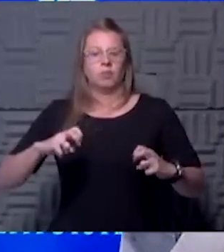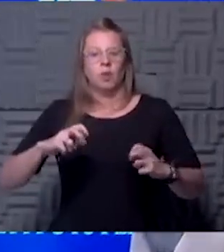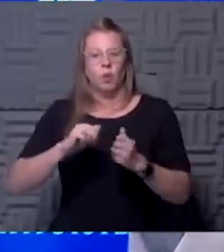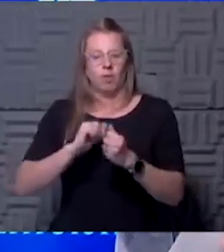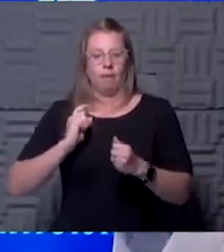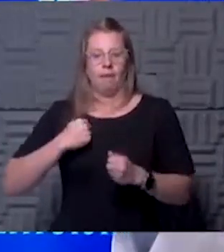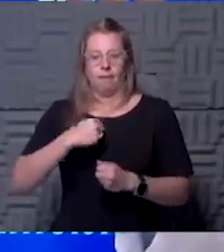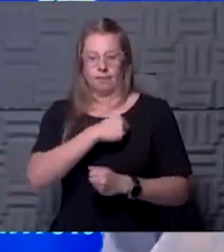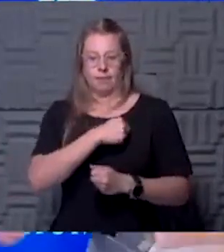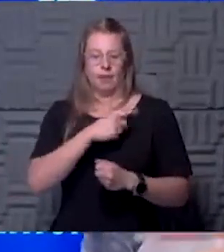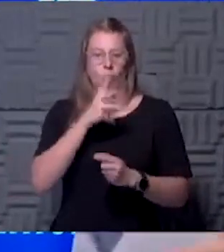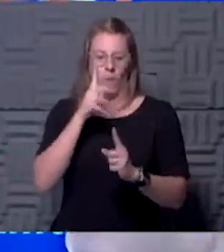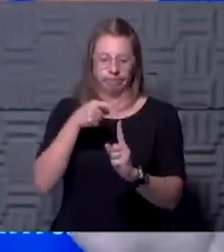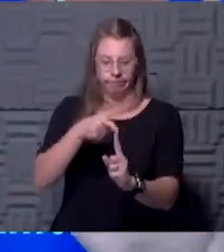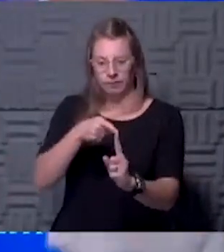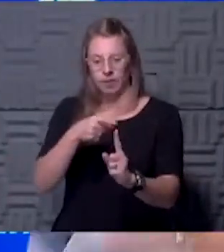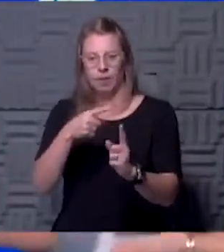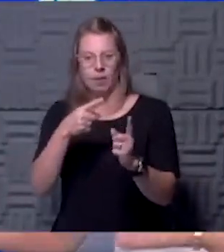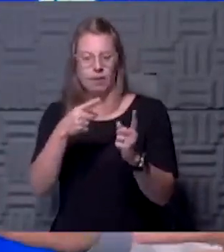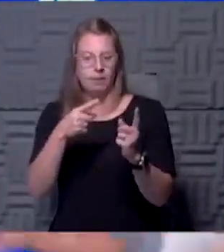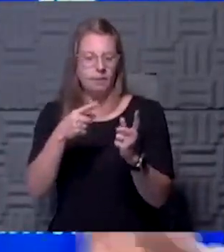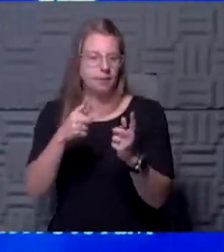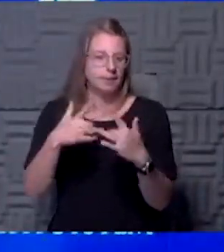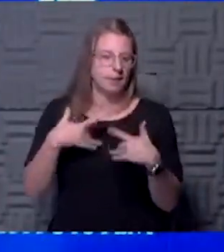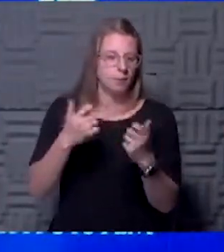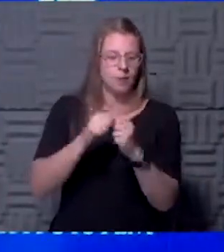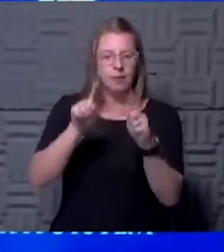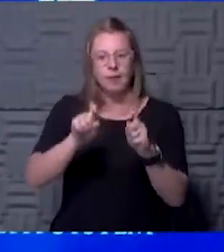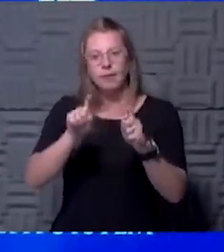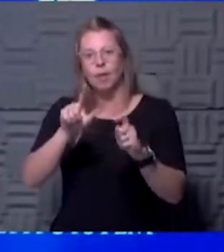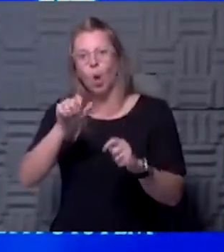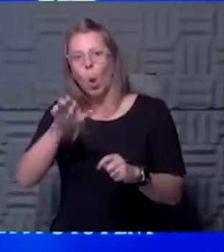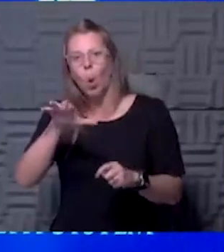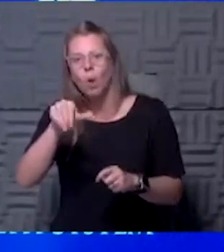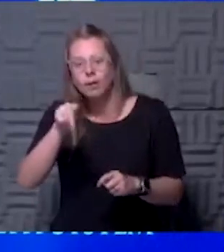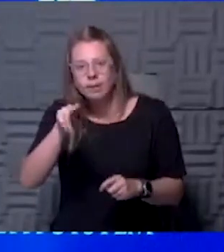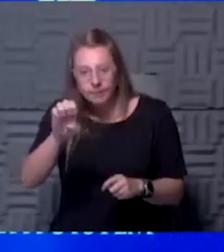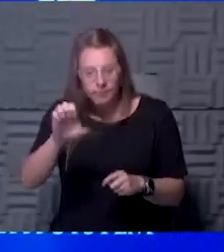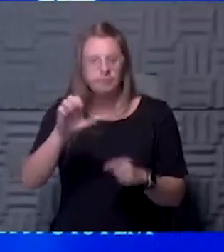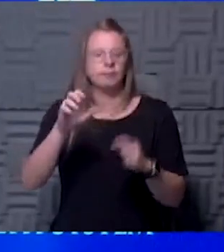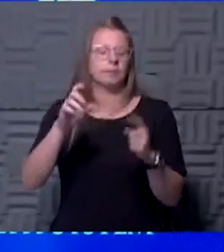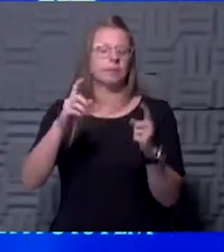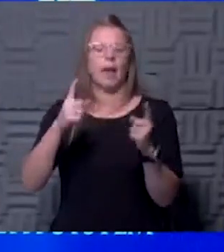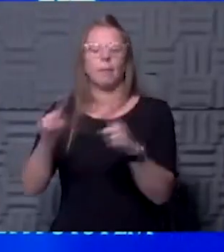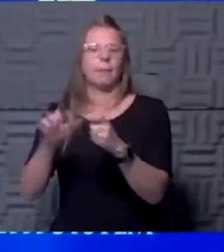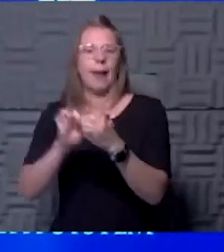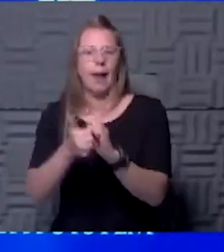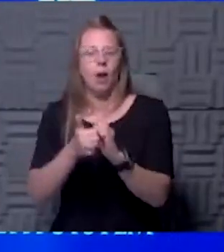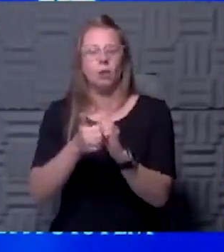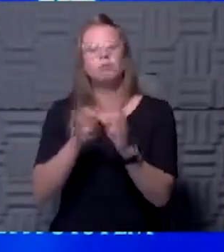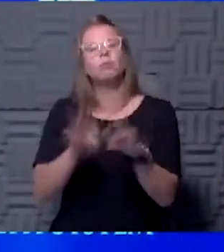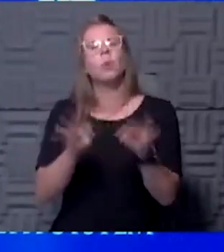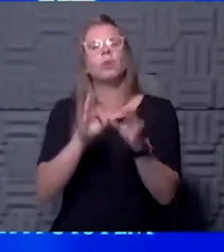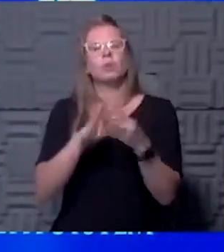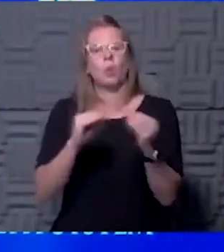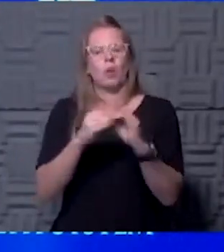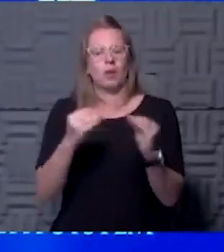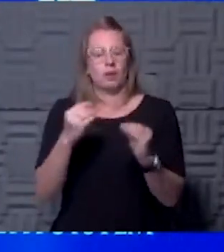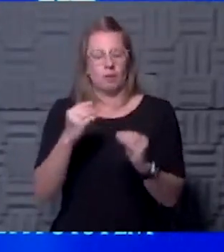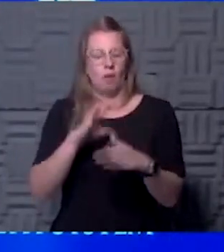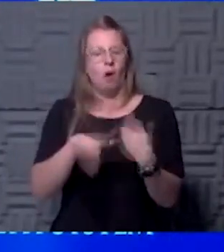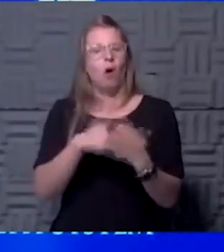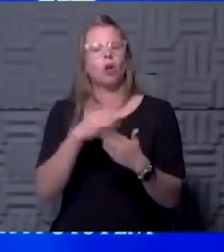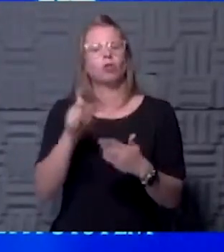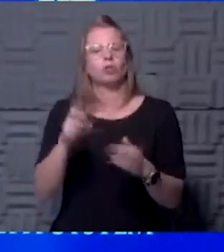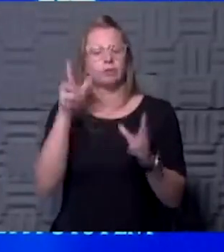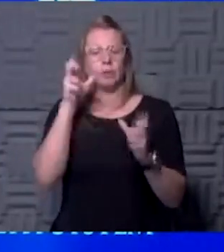on around testing and salival testing and how we've done this in Lawrence, because I think it's an important story that we should all hear.